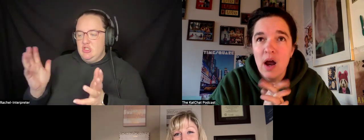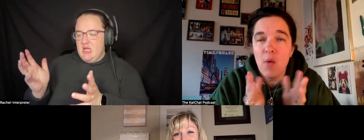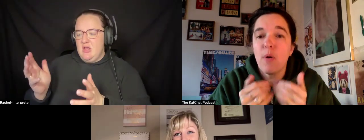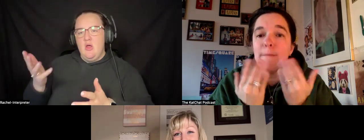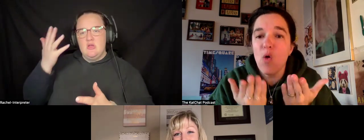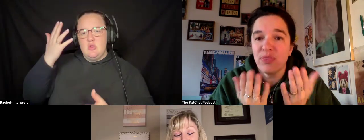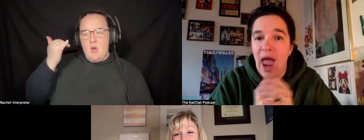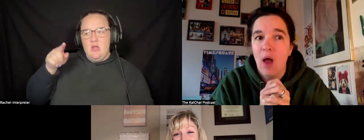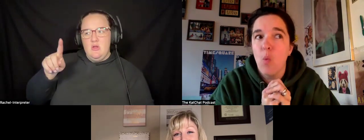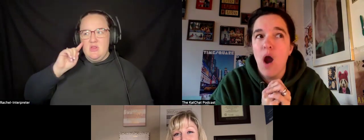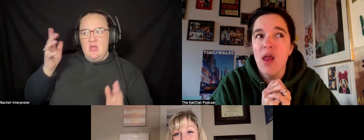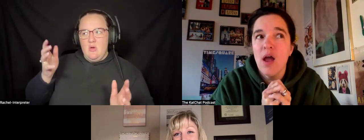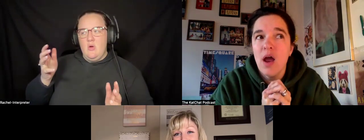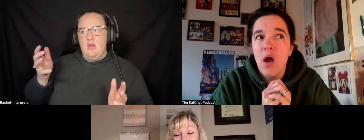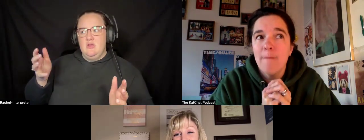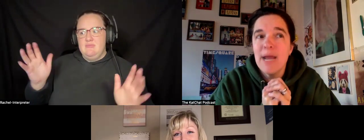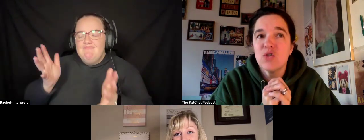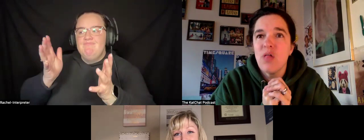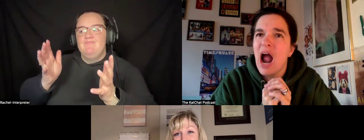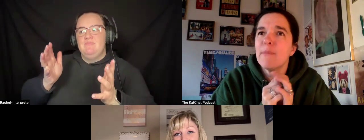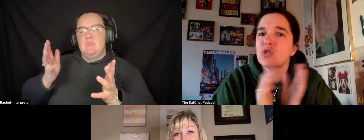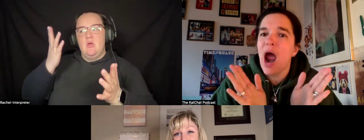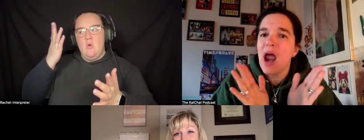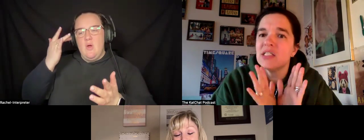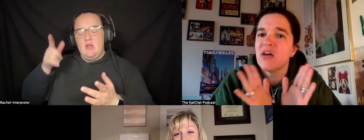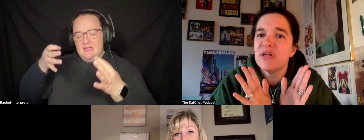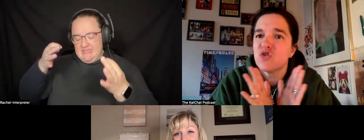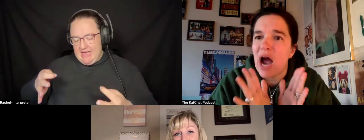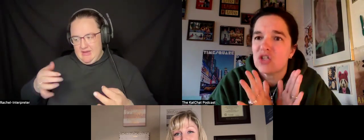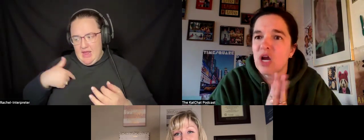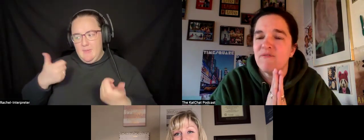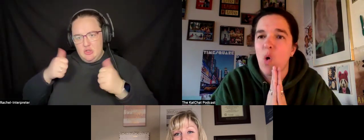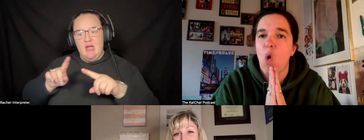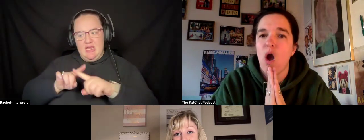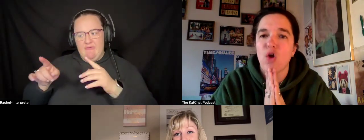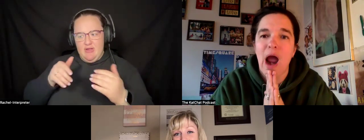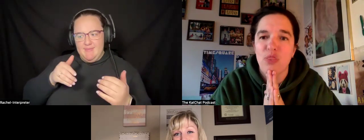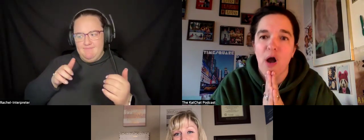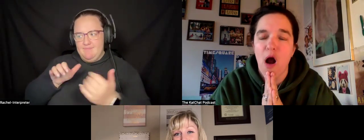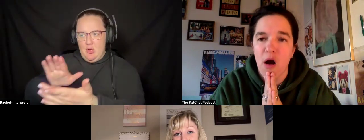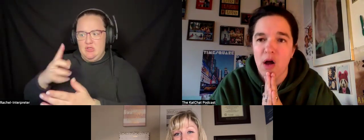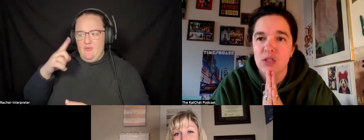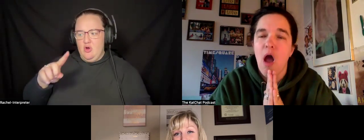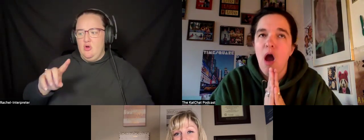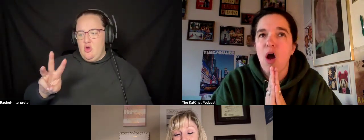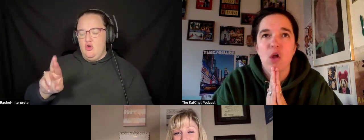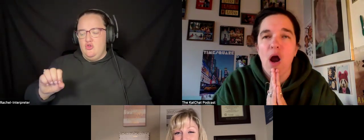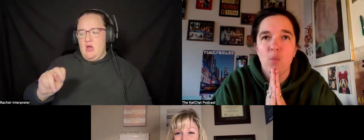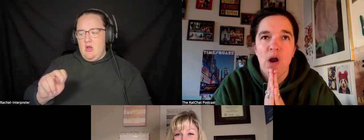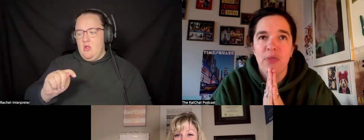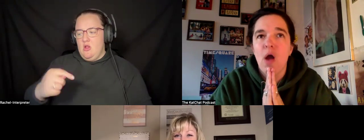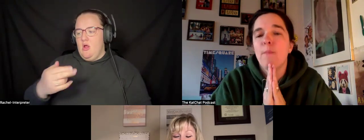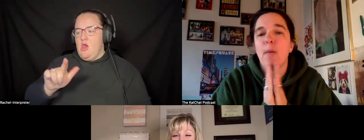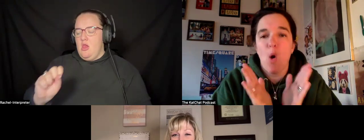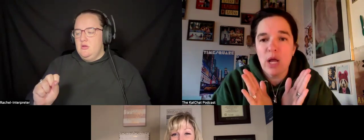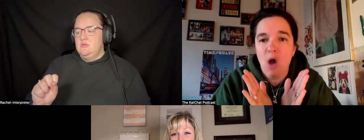wanna promote that? What made you like, I'm gonna try a different direction for Crown the Heart, along